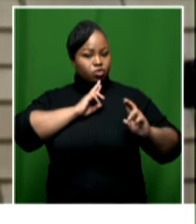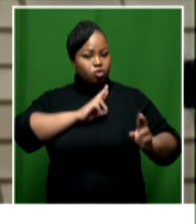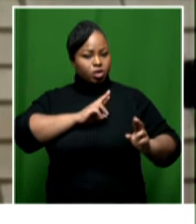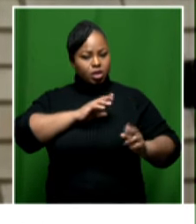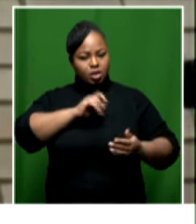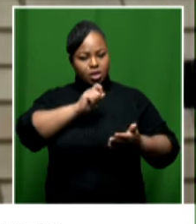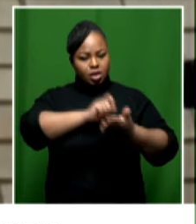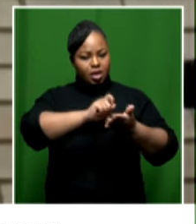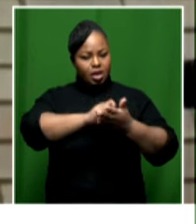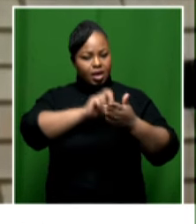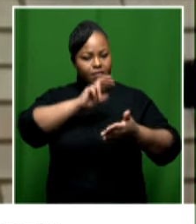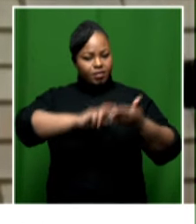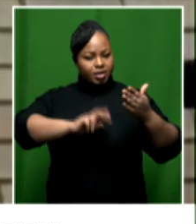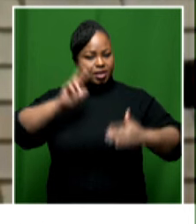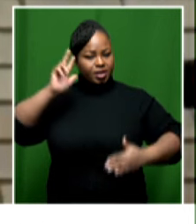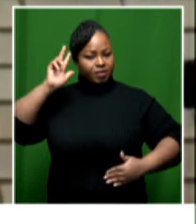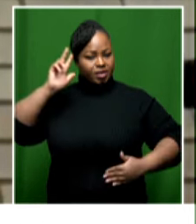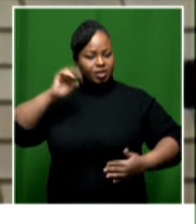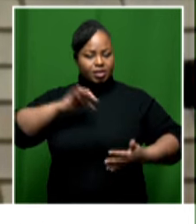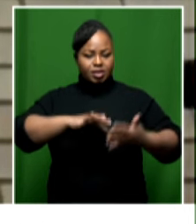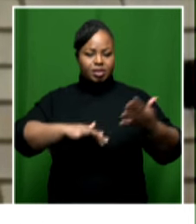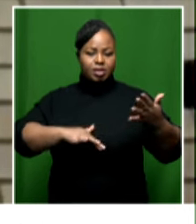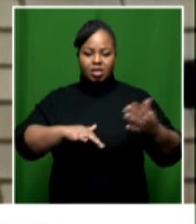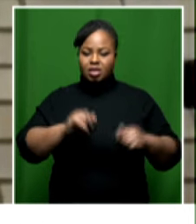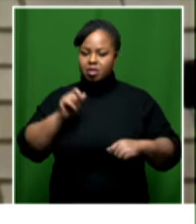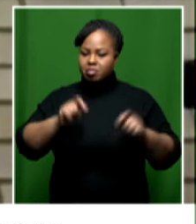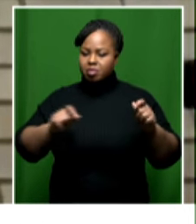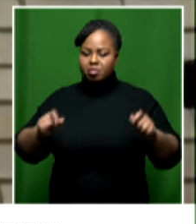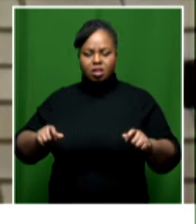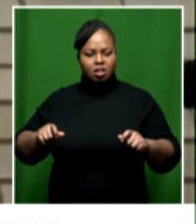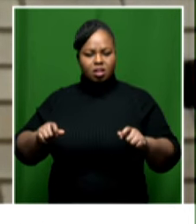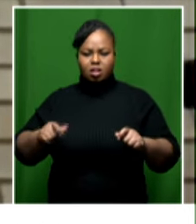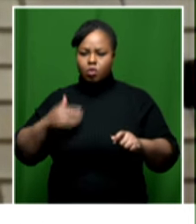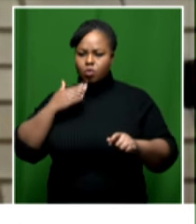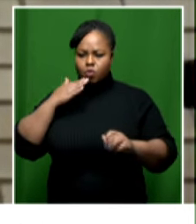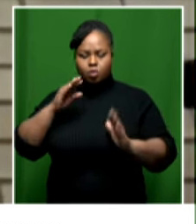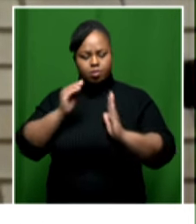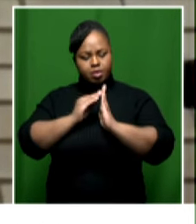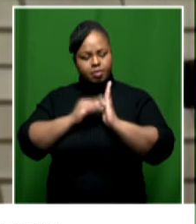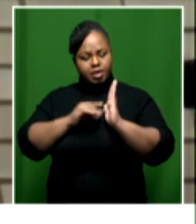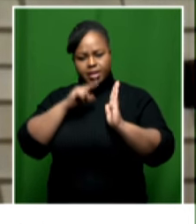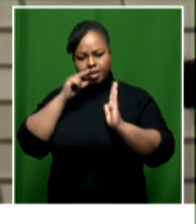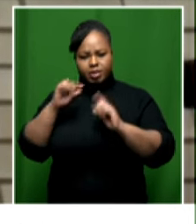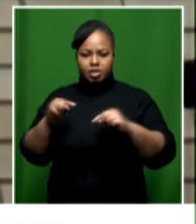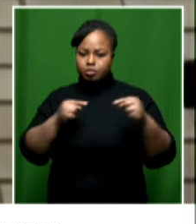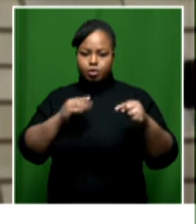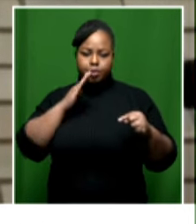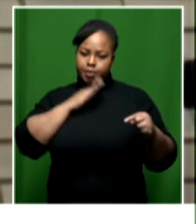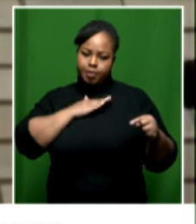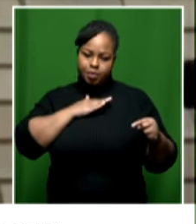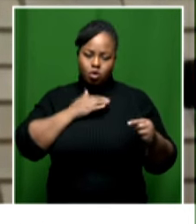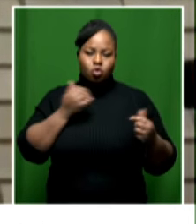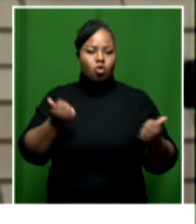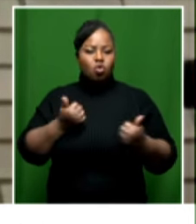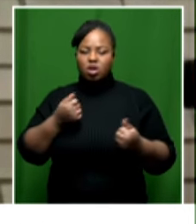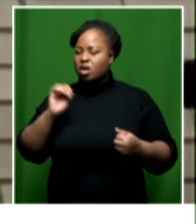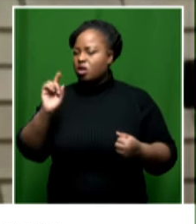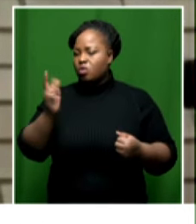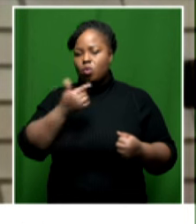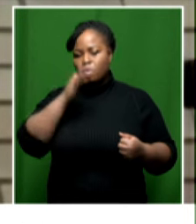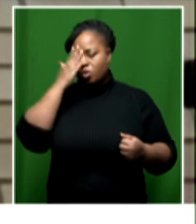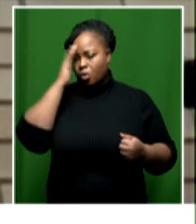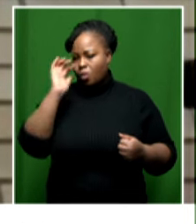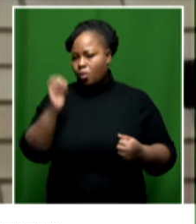A, the impugned passages are not in dispute, and B, they are already in the public domain and